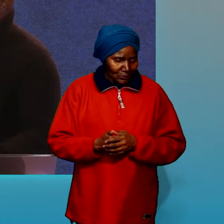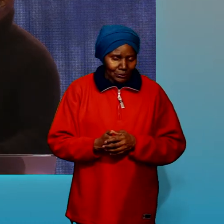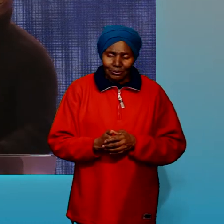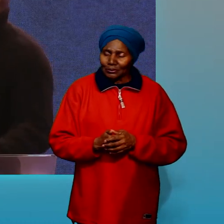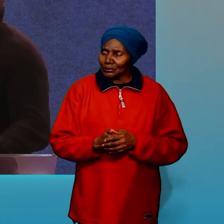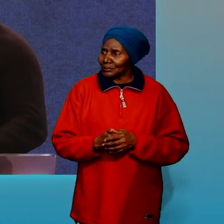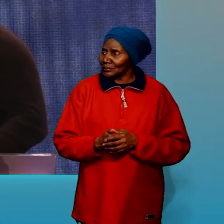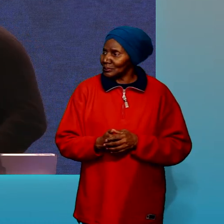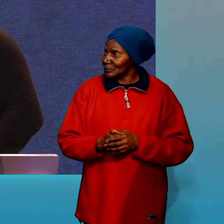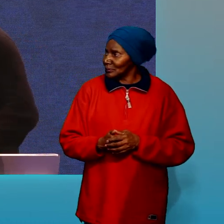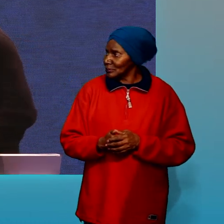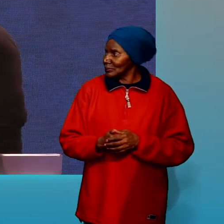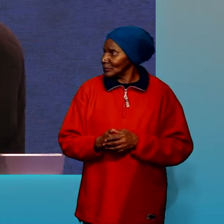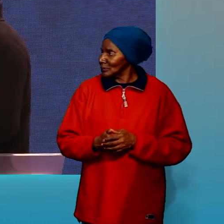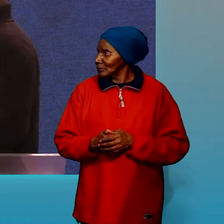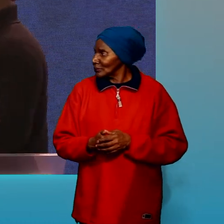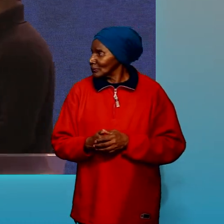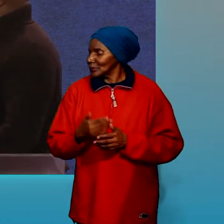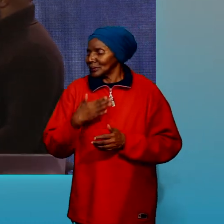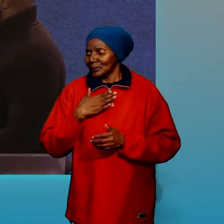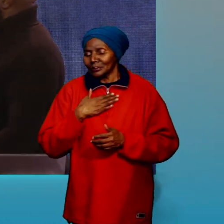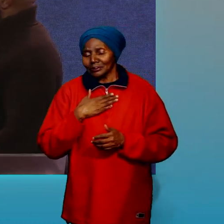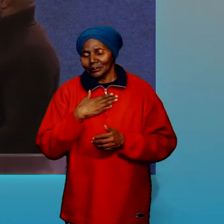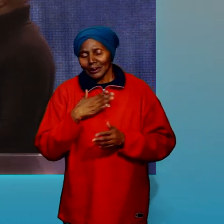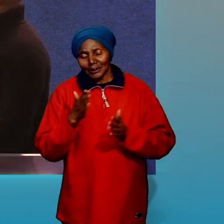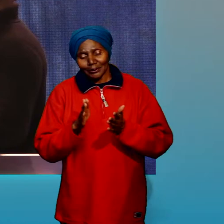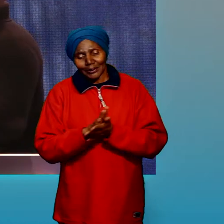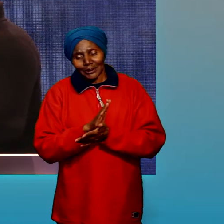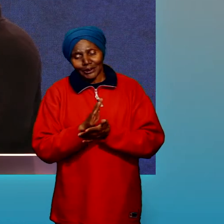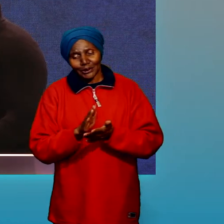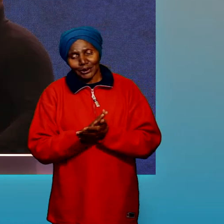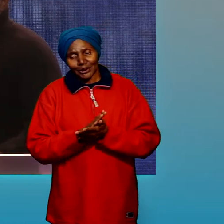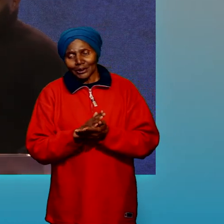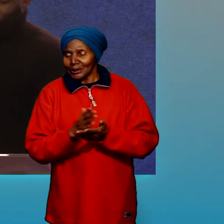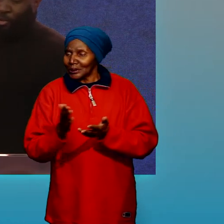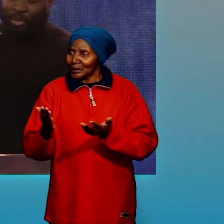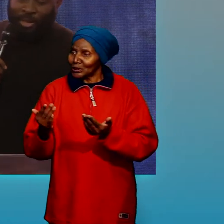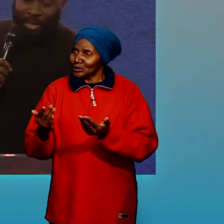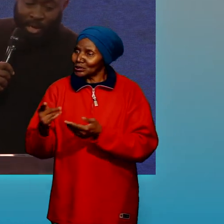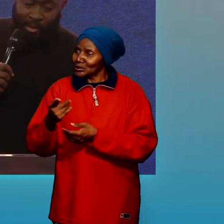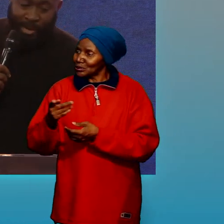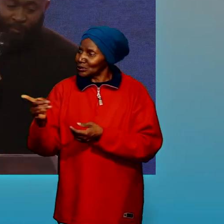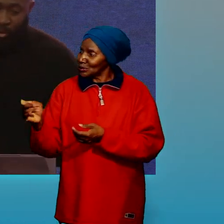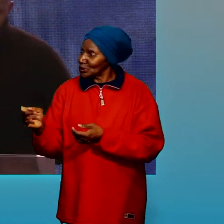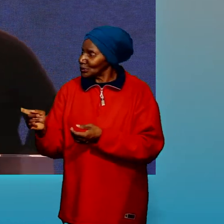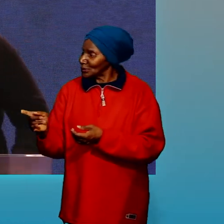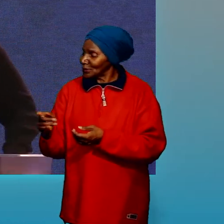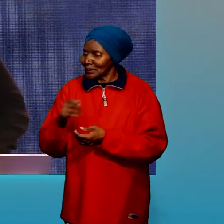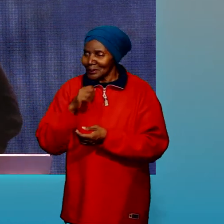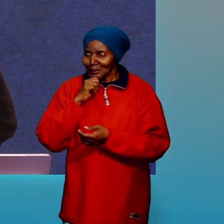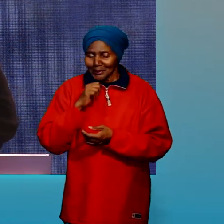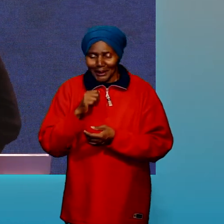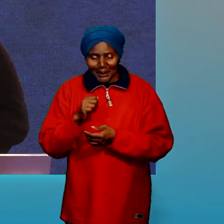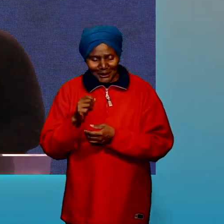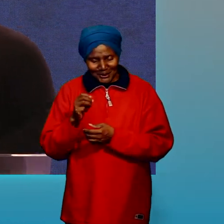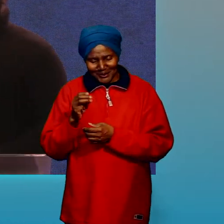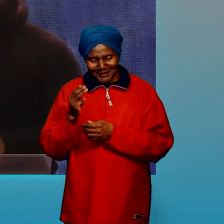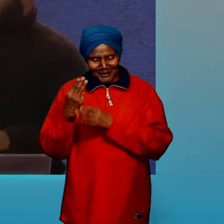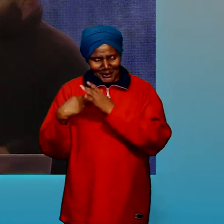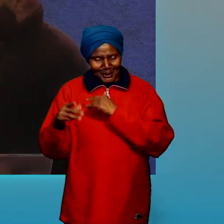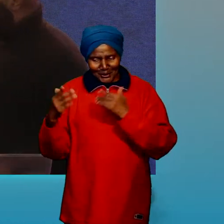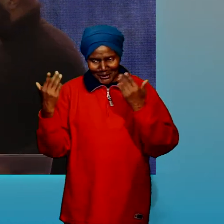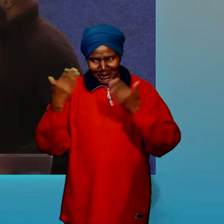Amen. And it is with my great pleasure to introduce to you the man of God for this evening's